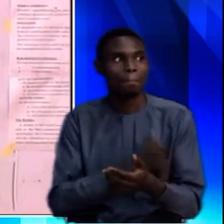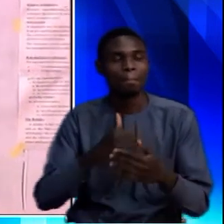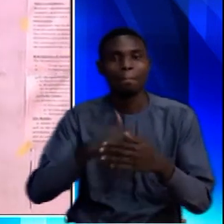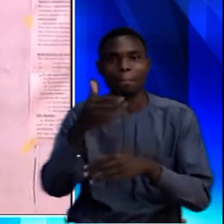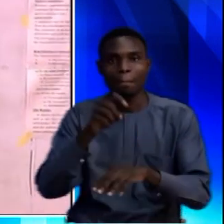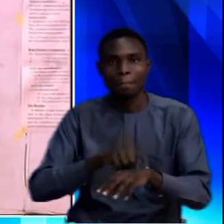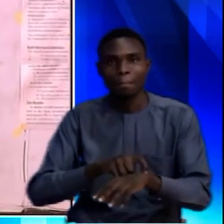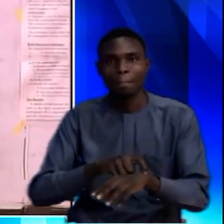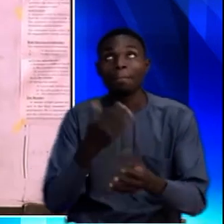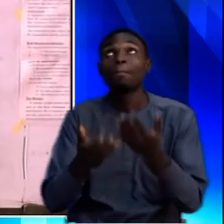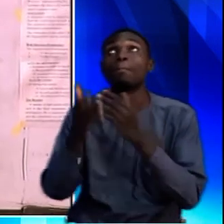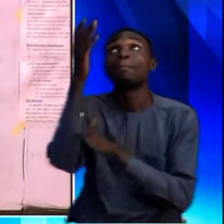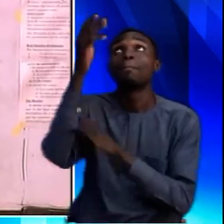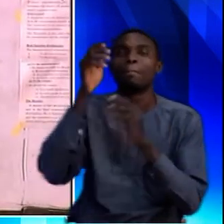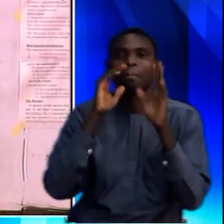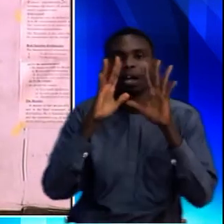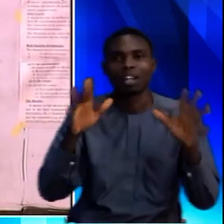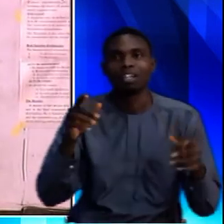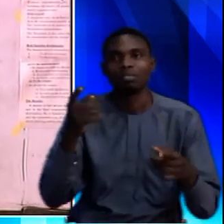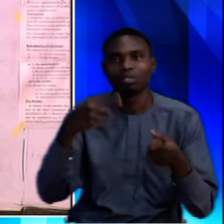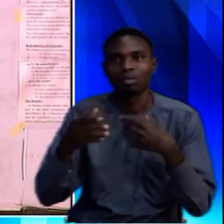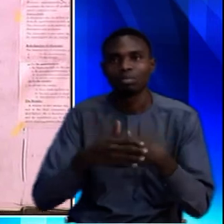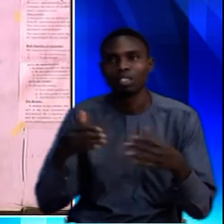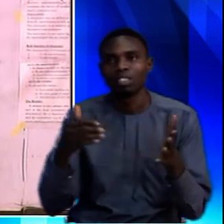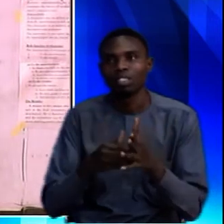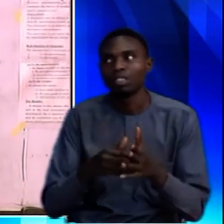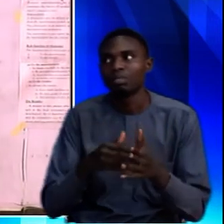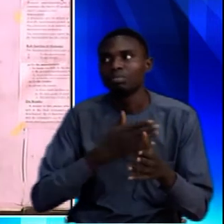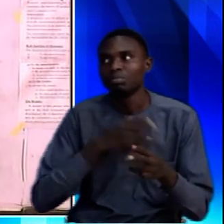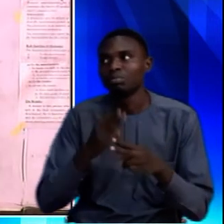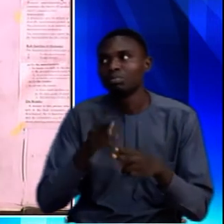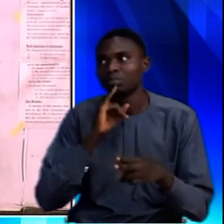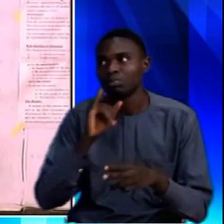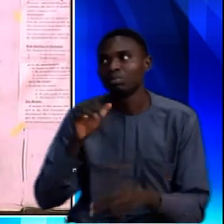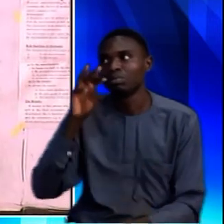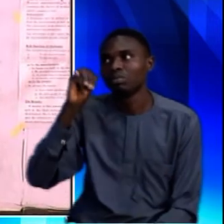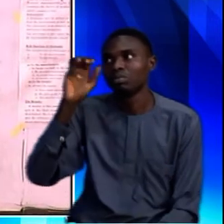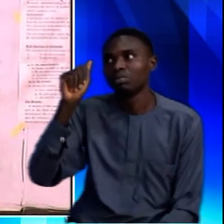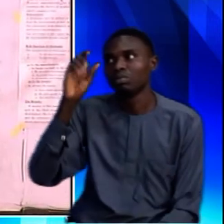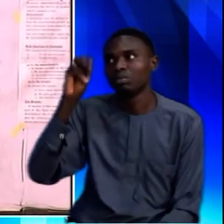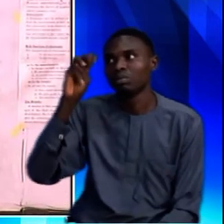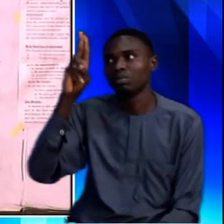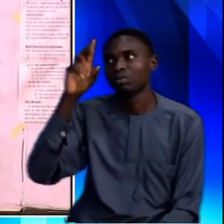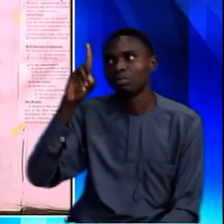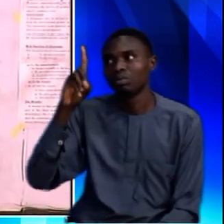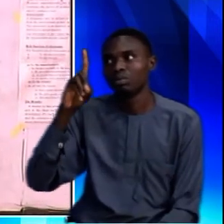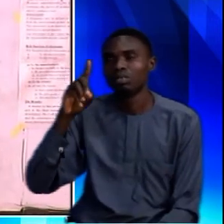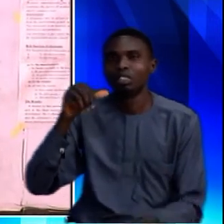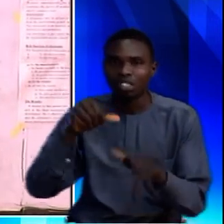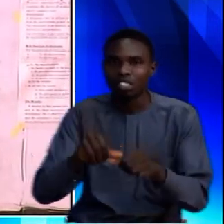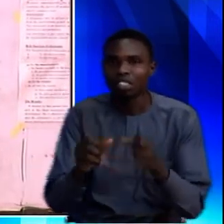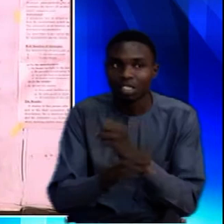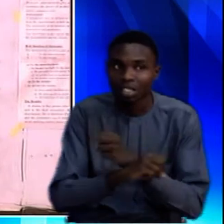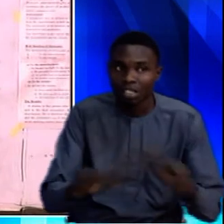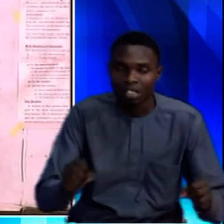new topics. That is the end of our program for today. I am by name Mahmoud Abubakar. Please stay safe. COVID-19 is